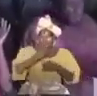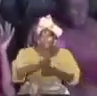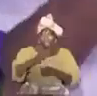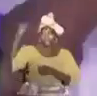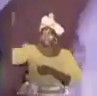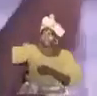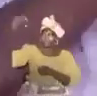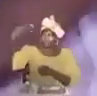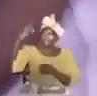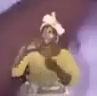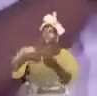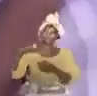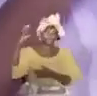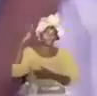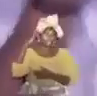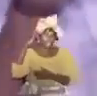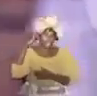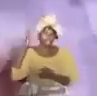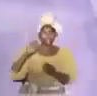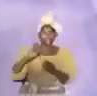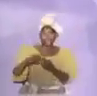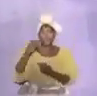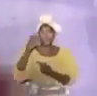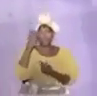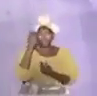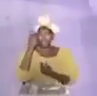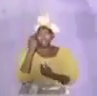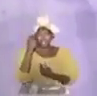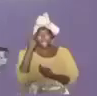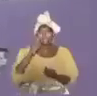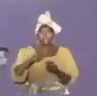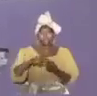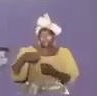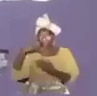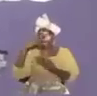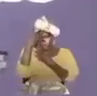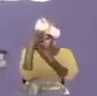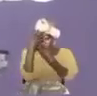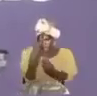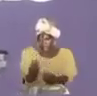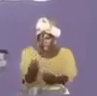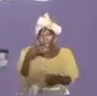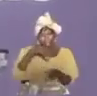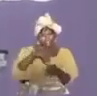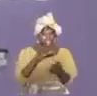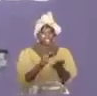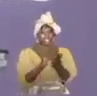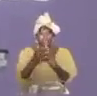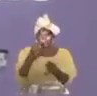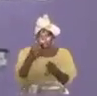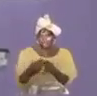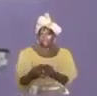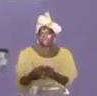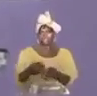hear. Grace to understand. Grace to obey. Someone is praying.